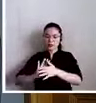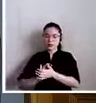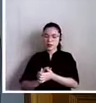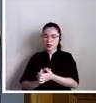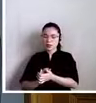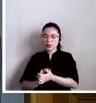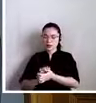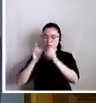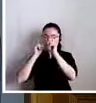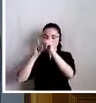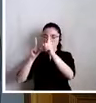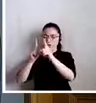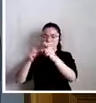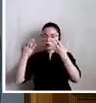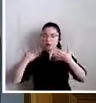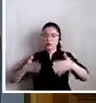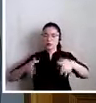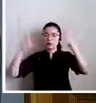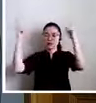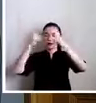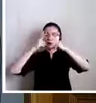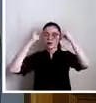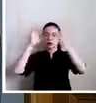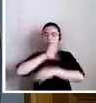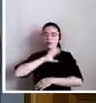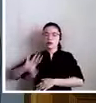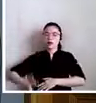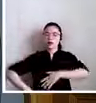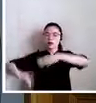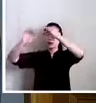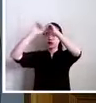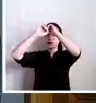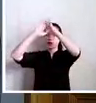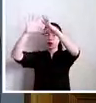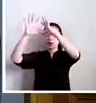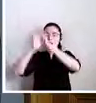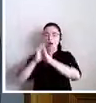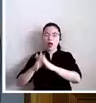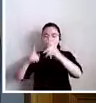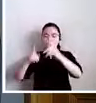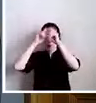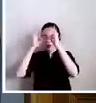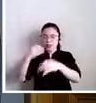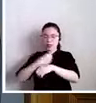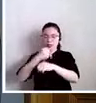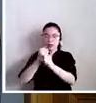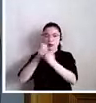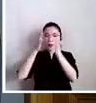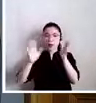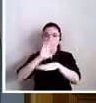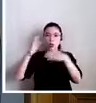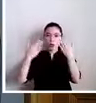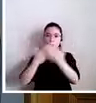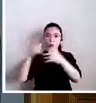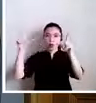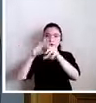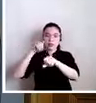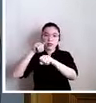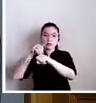us be victorious in Christ, O Father, for decision makers at all levels, send them your wisdom and